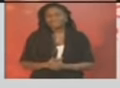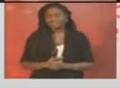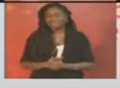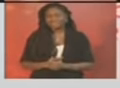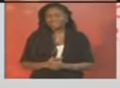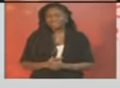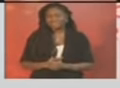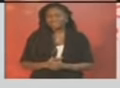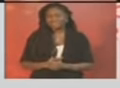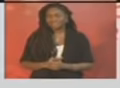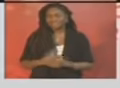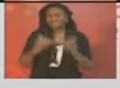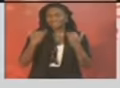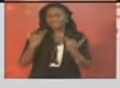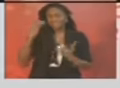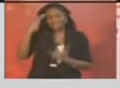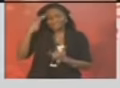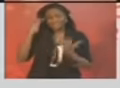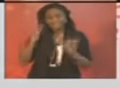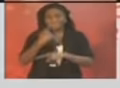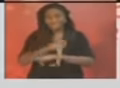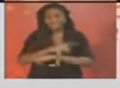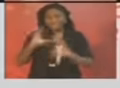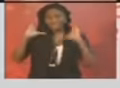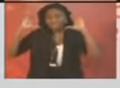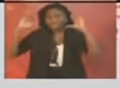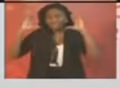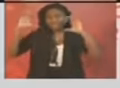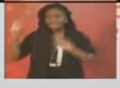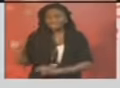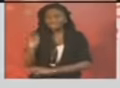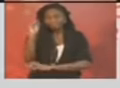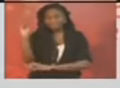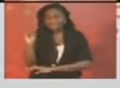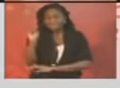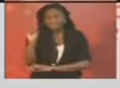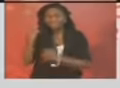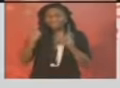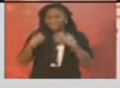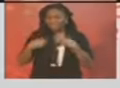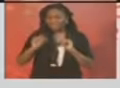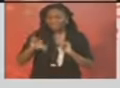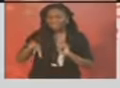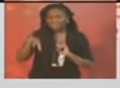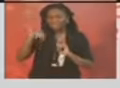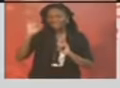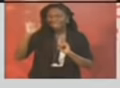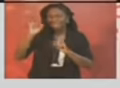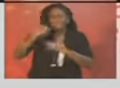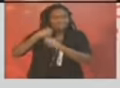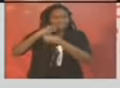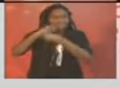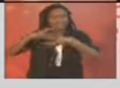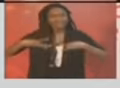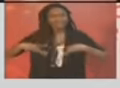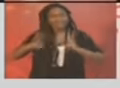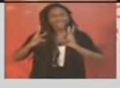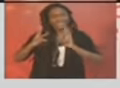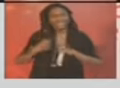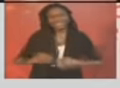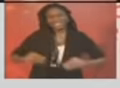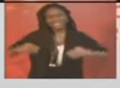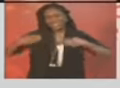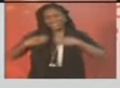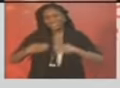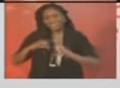would have been Carnival Monday, but we continue to find creative ways to enjoy our culture. And thank you for tuning in to